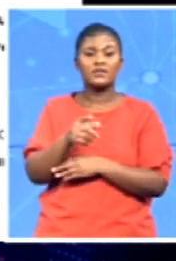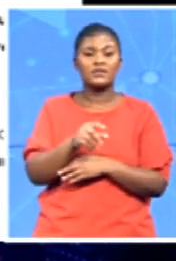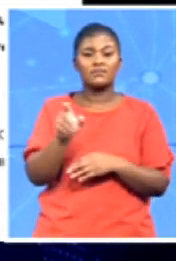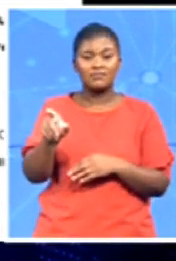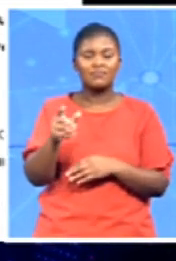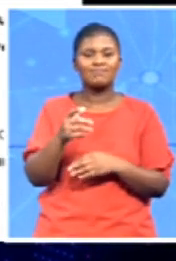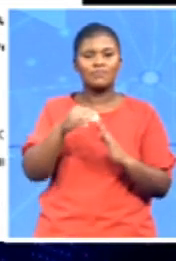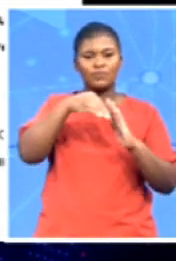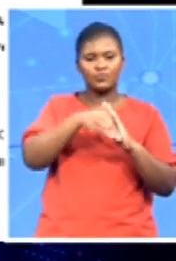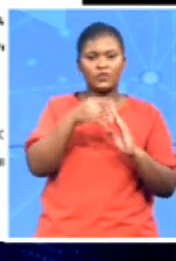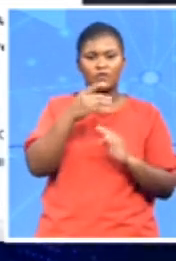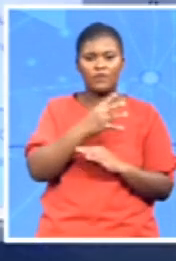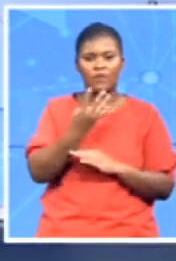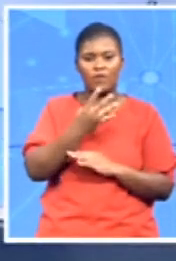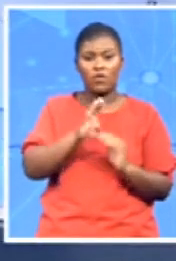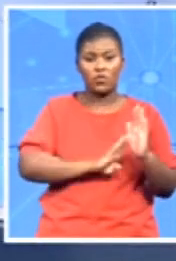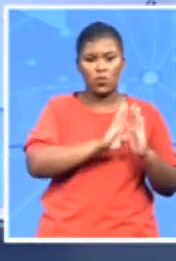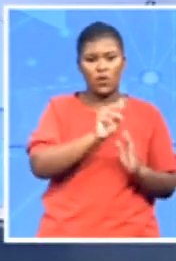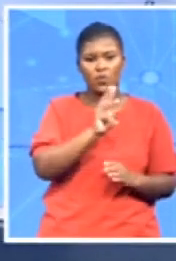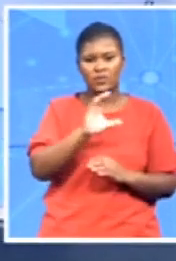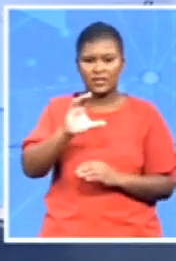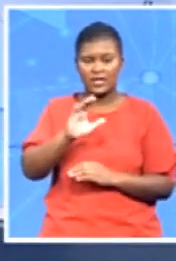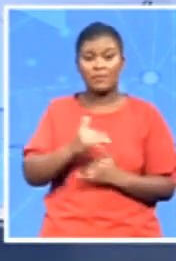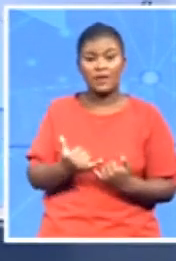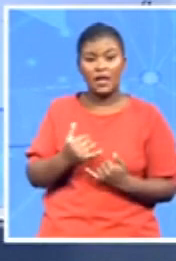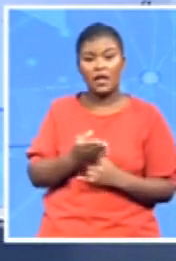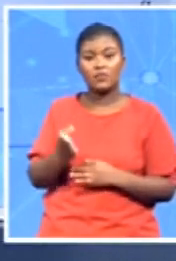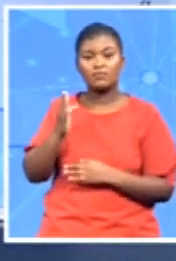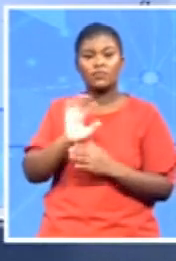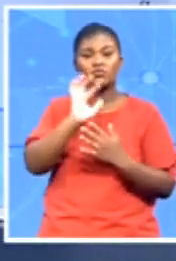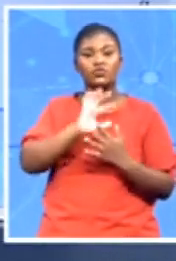Western Cape. But let's take you live to the story now. The remains of 17 people who were killed in